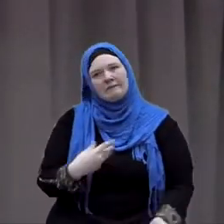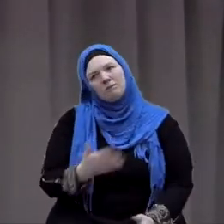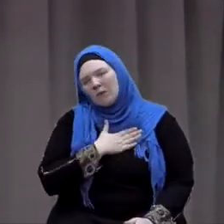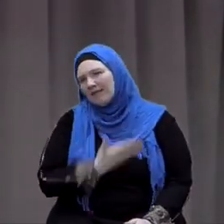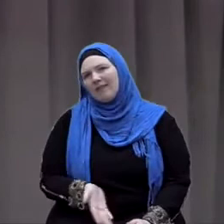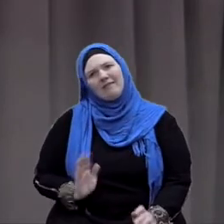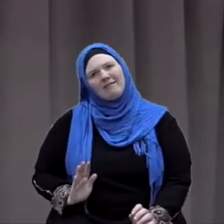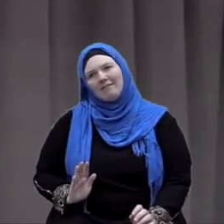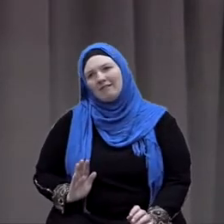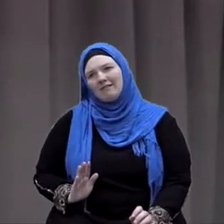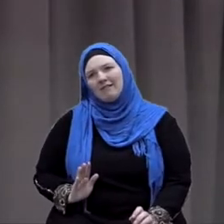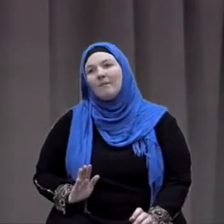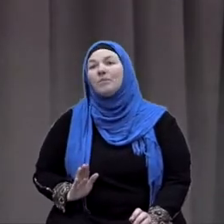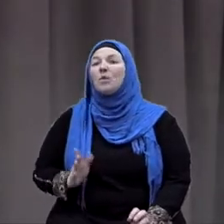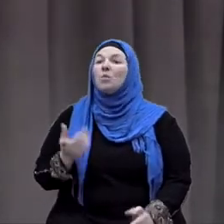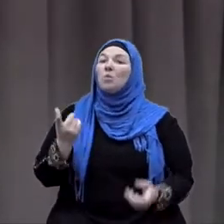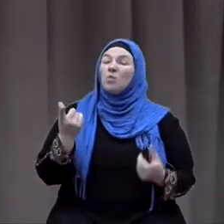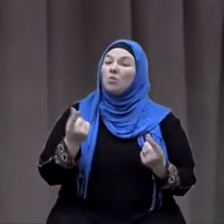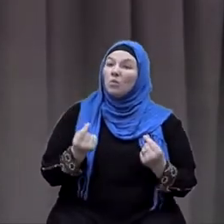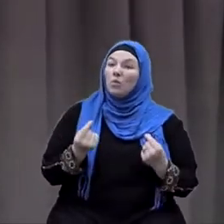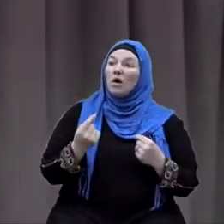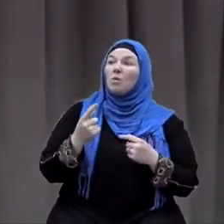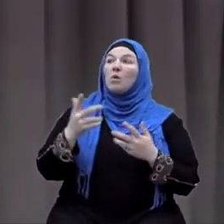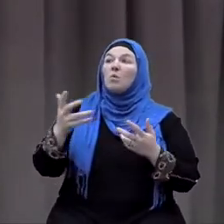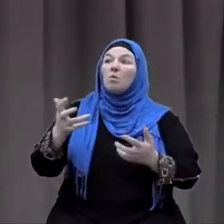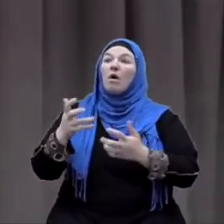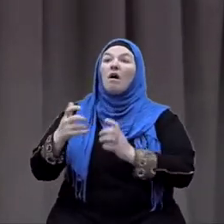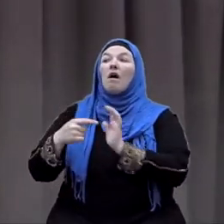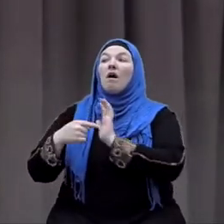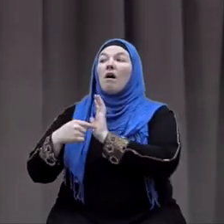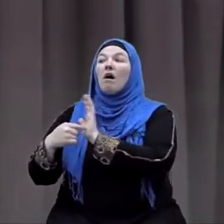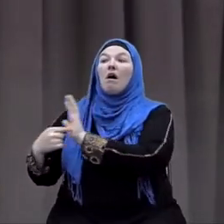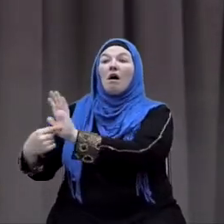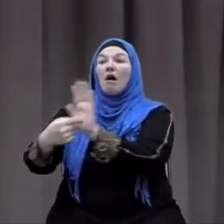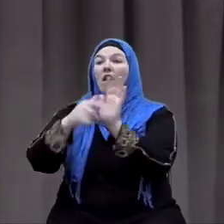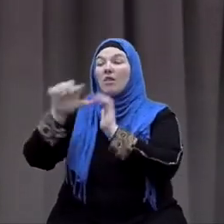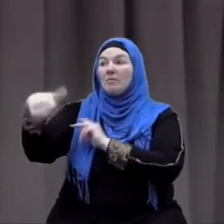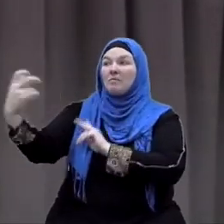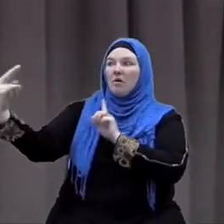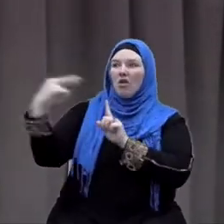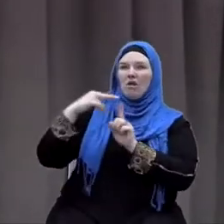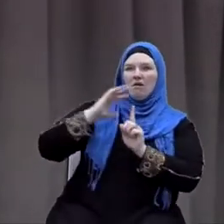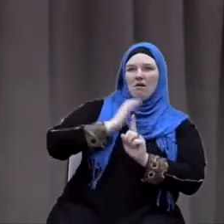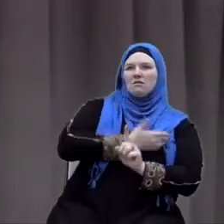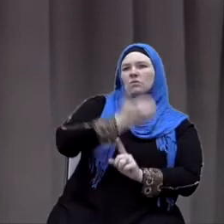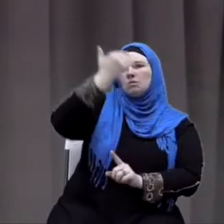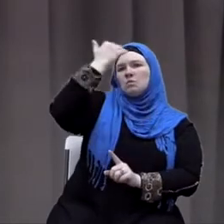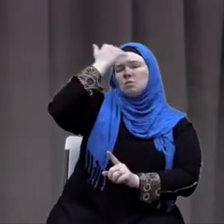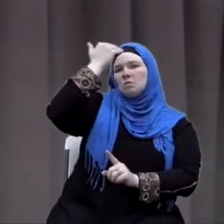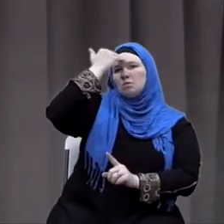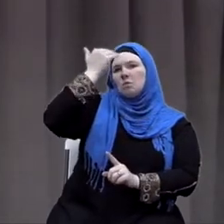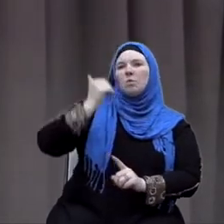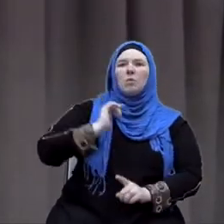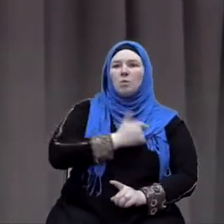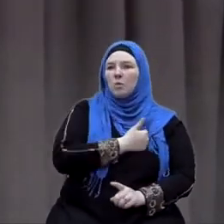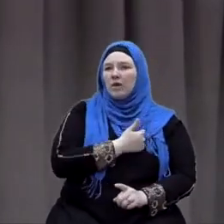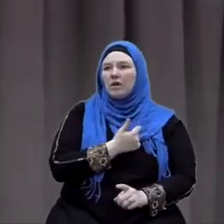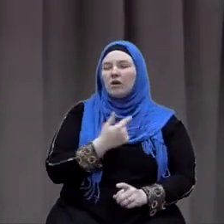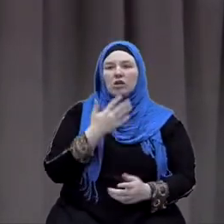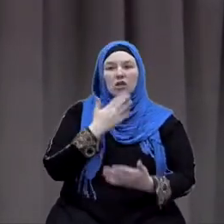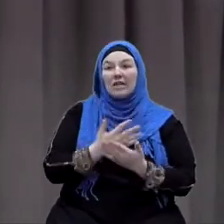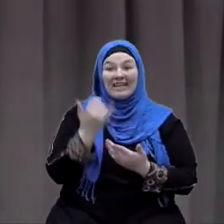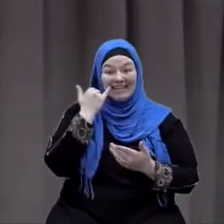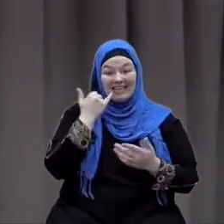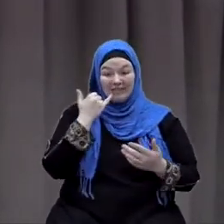those examples alive and helpful to our da'wah, so that if you win your